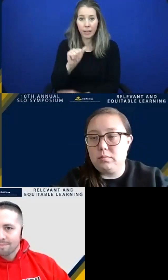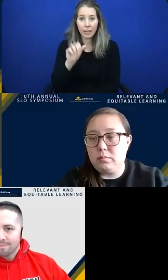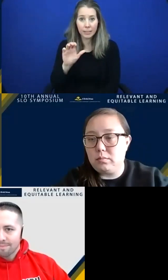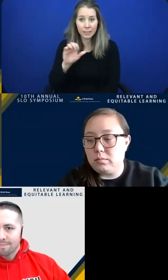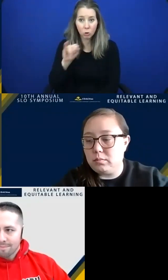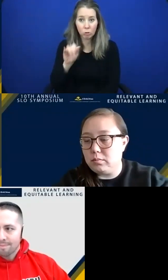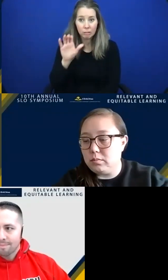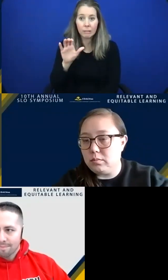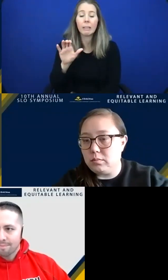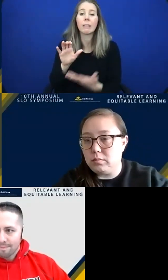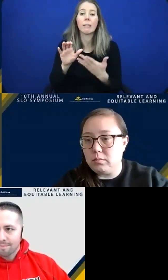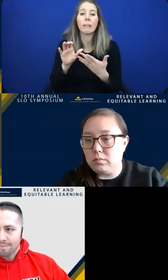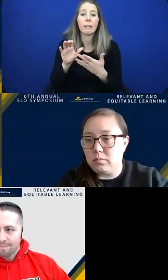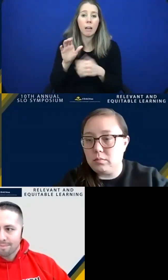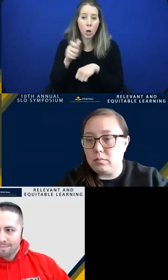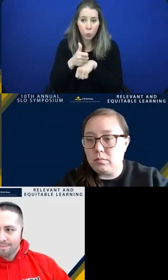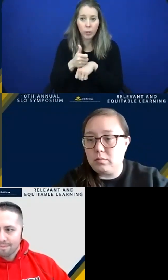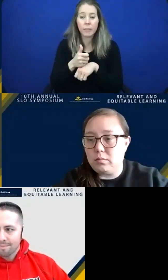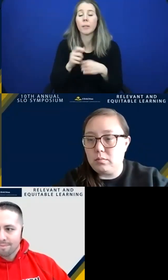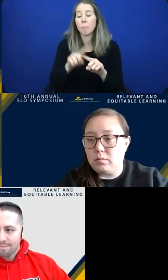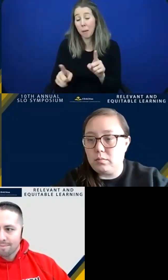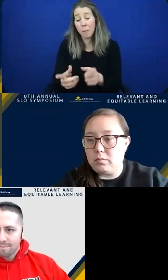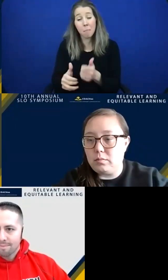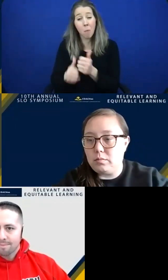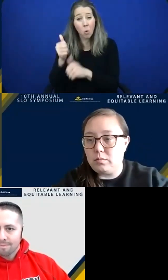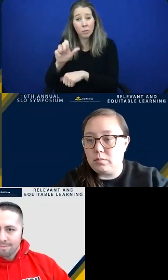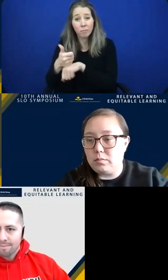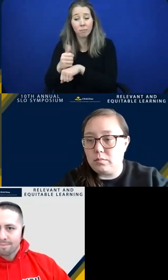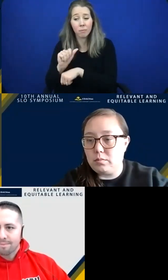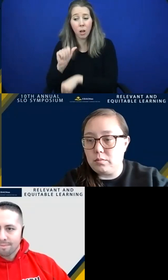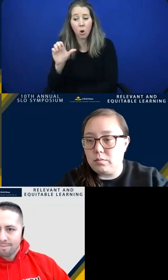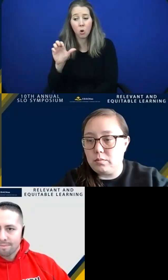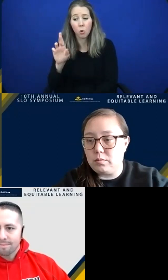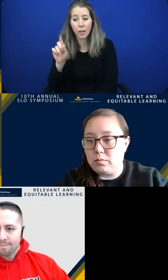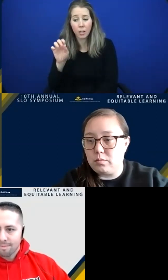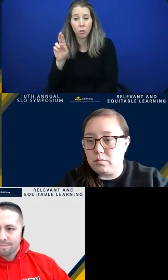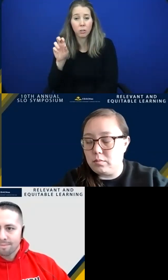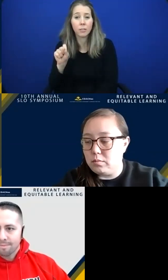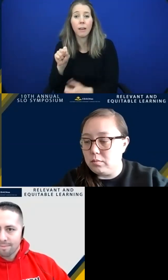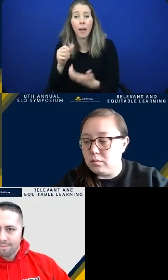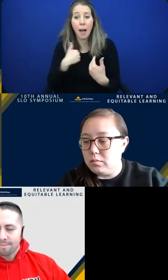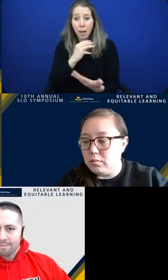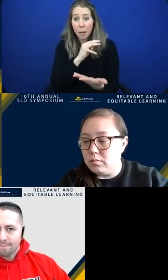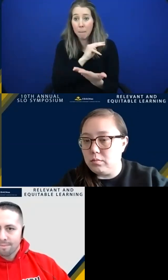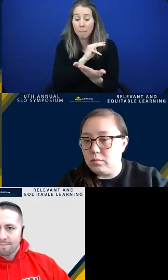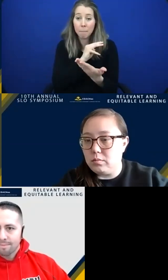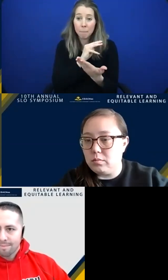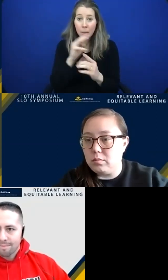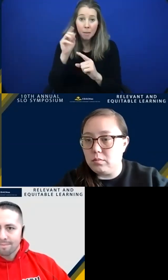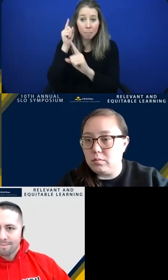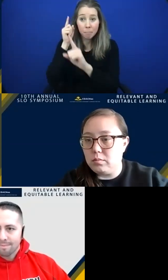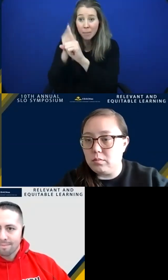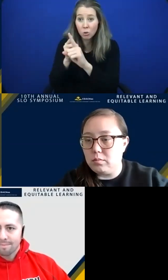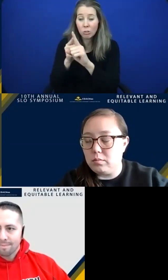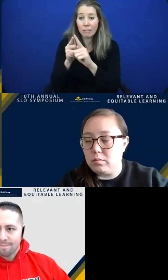ACCJC accreditation, but I would say that most accreditors have a mission standard. They have a standard where you talk about what is the